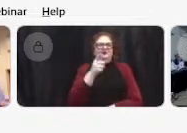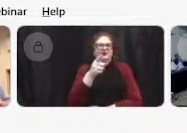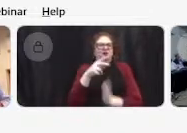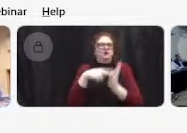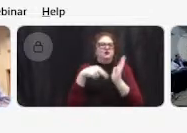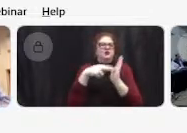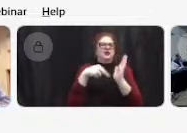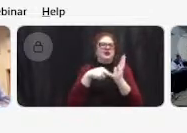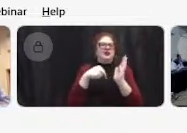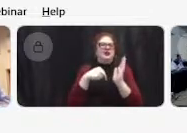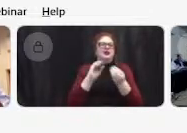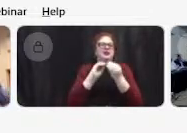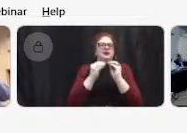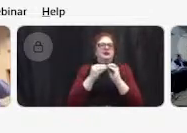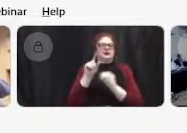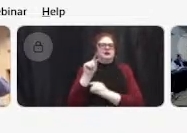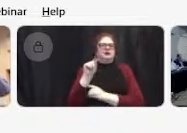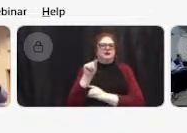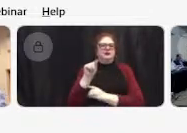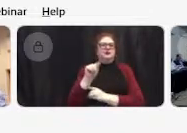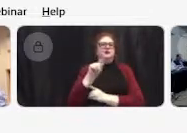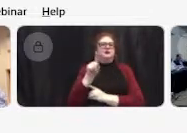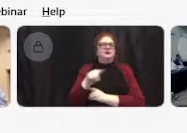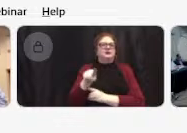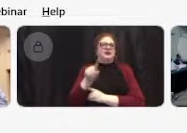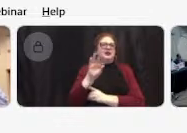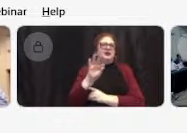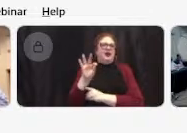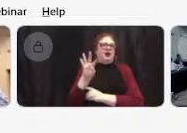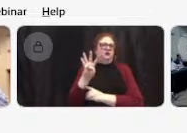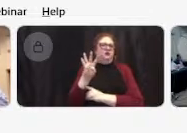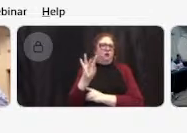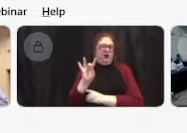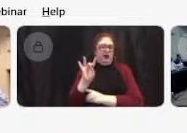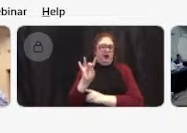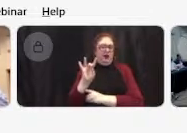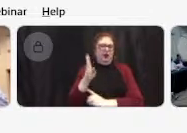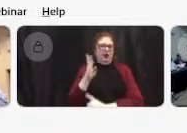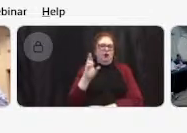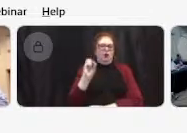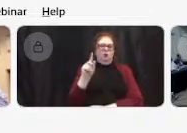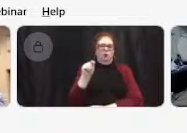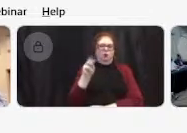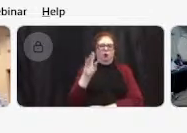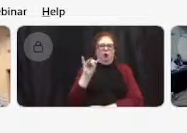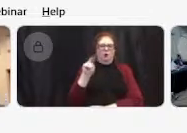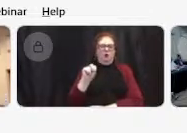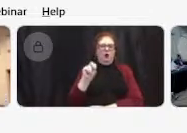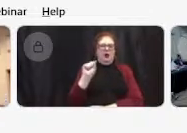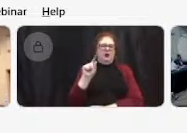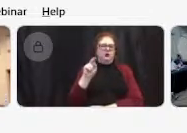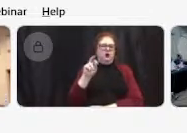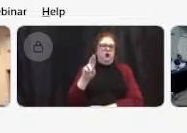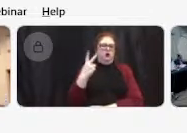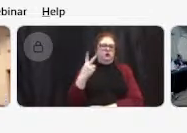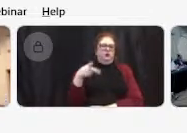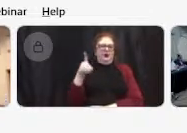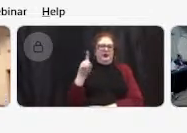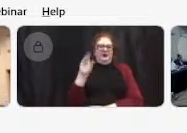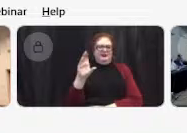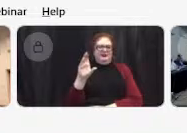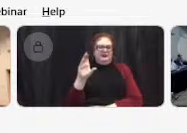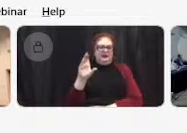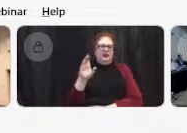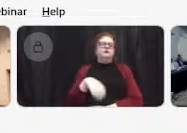Monty. Item number 20, file number Z9948. This is the Brotman STR2 PDC located at 221 East